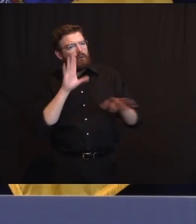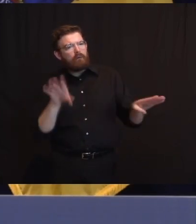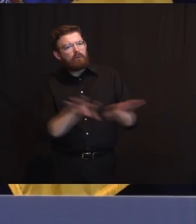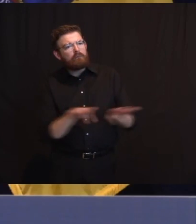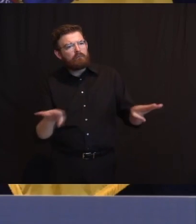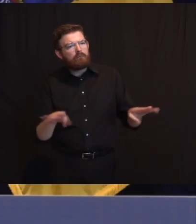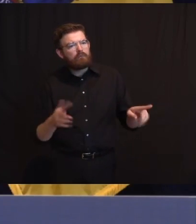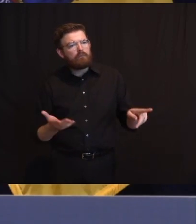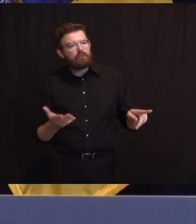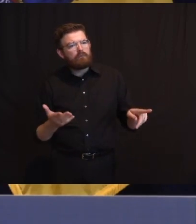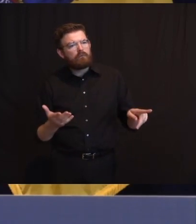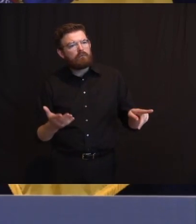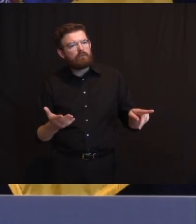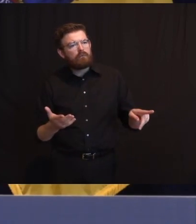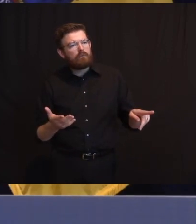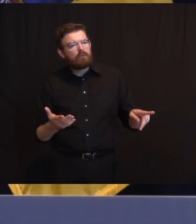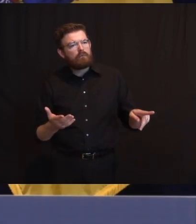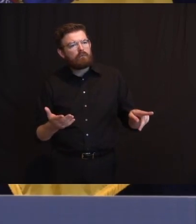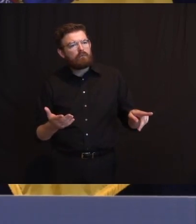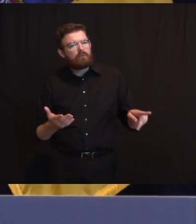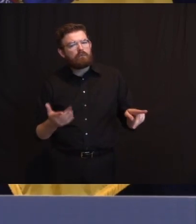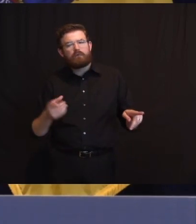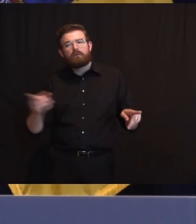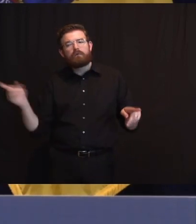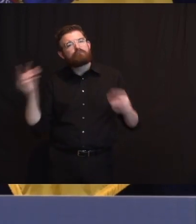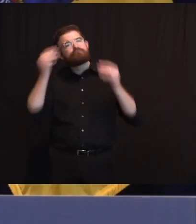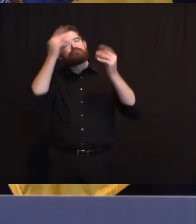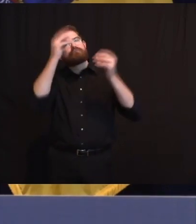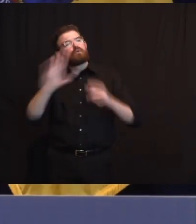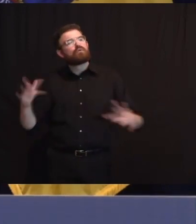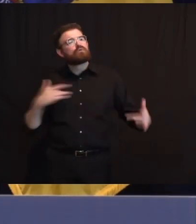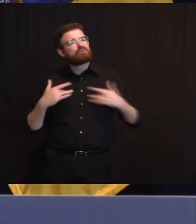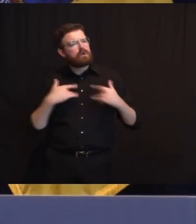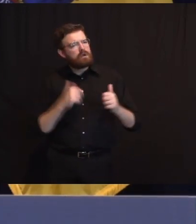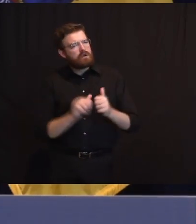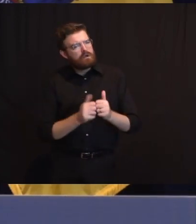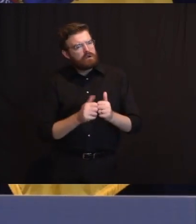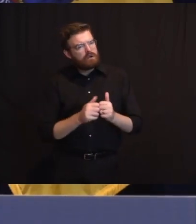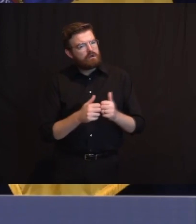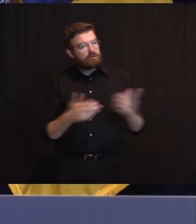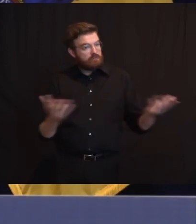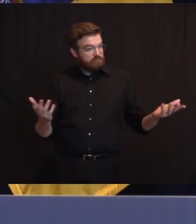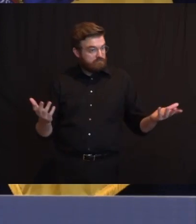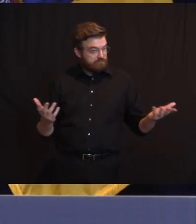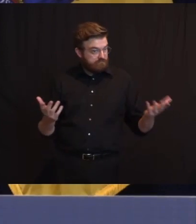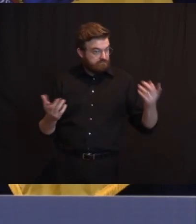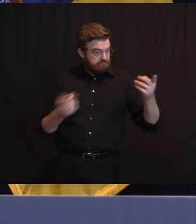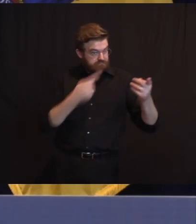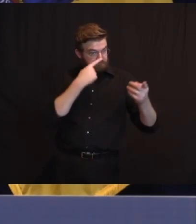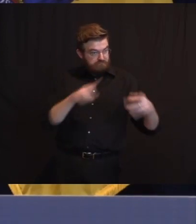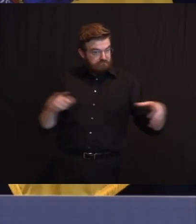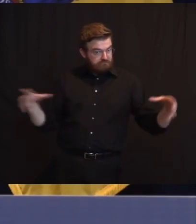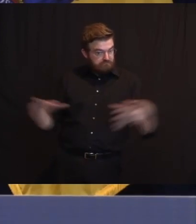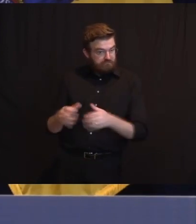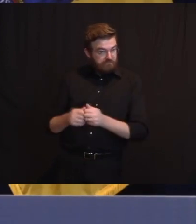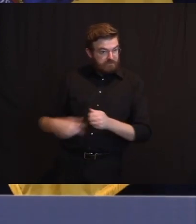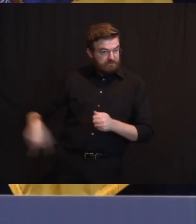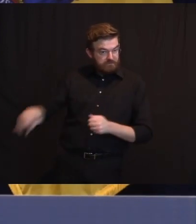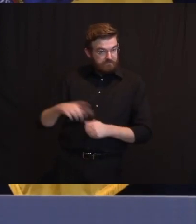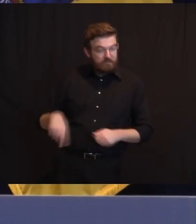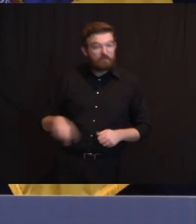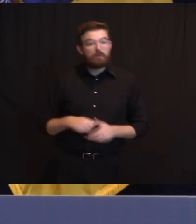voice concerns about this to your administration, and would you consider meeting with them? Yeah, I've got nothing, and Kevin and I don't have anything